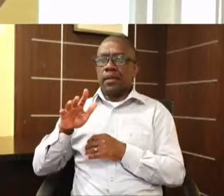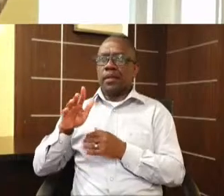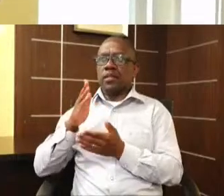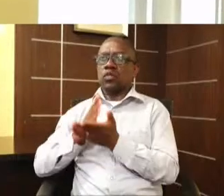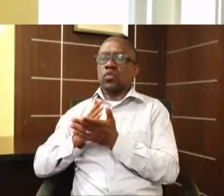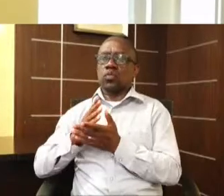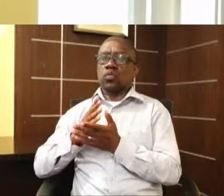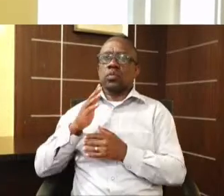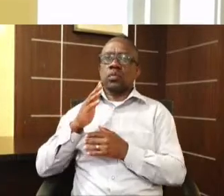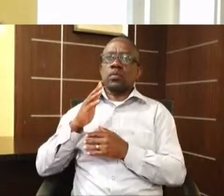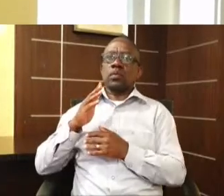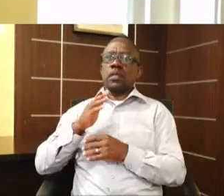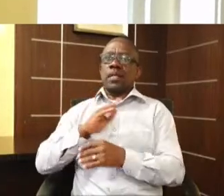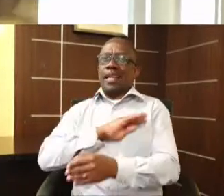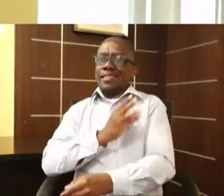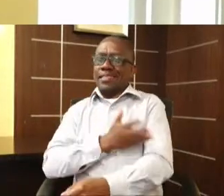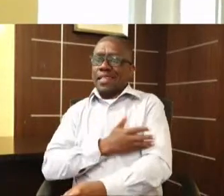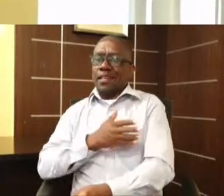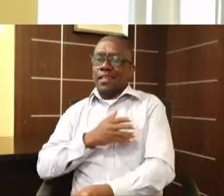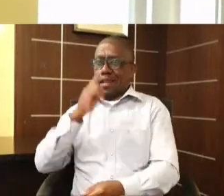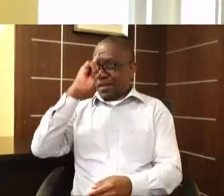Nigeria and India have